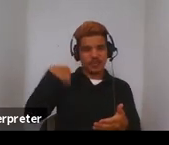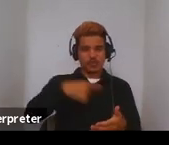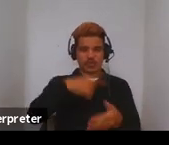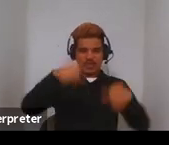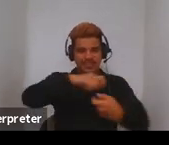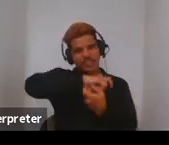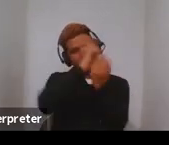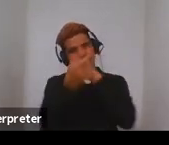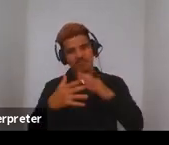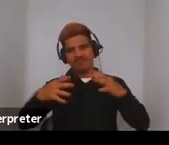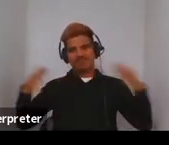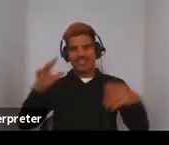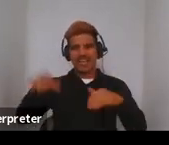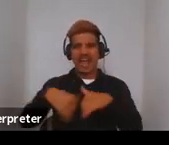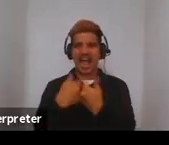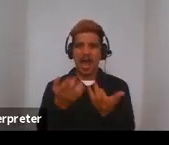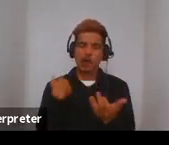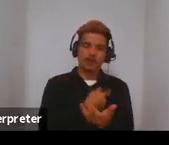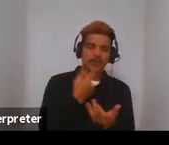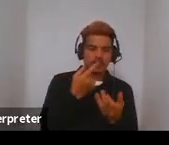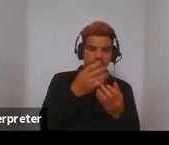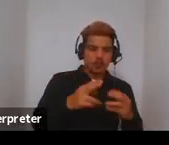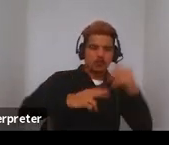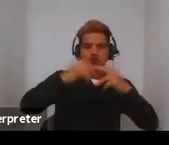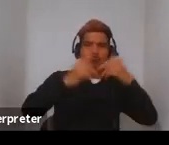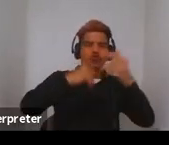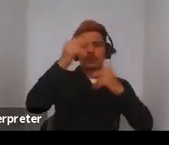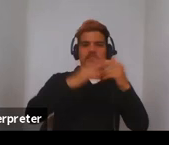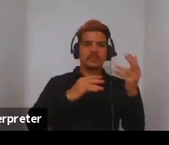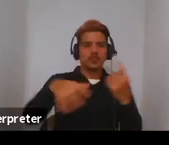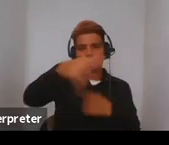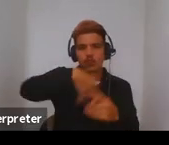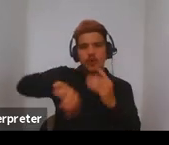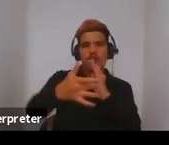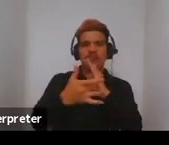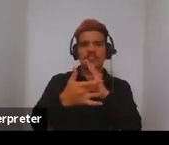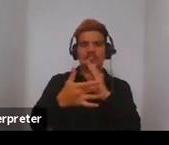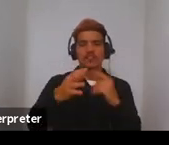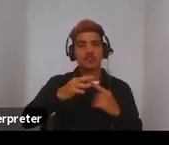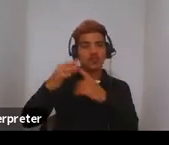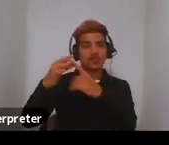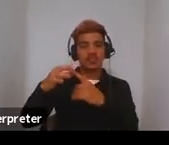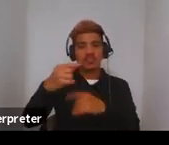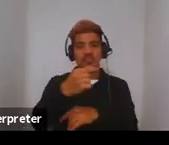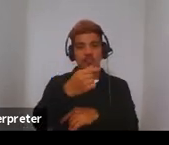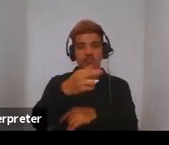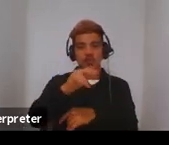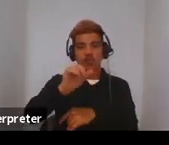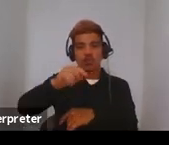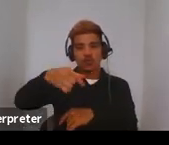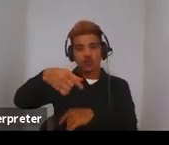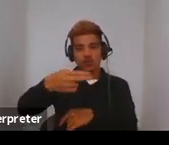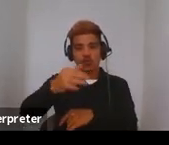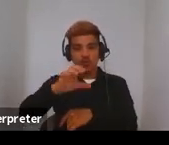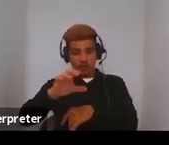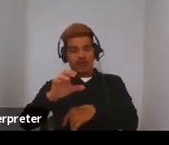we build expectations around the consumption of technology, especially graphic sexual content.